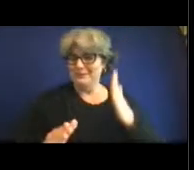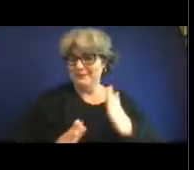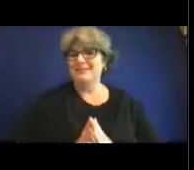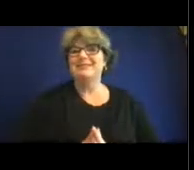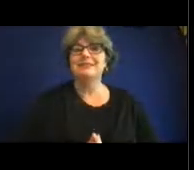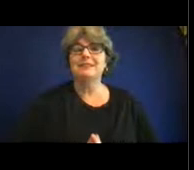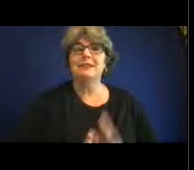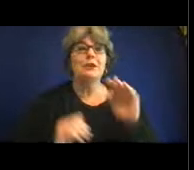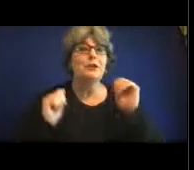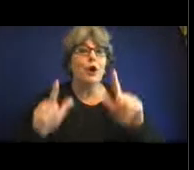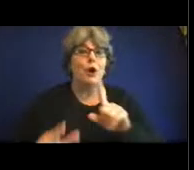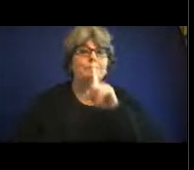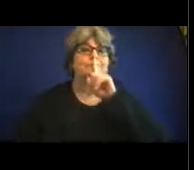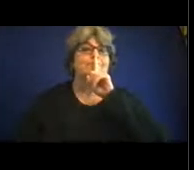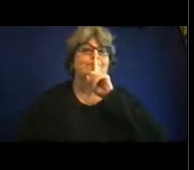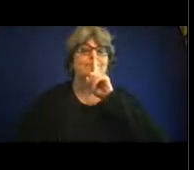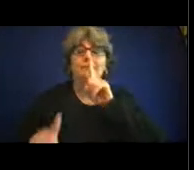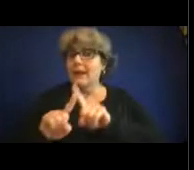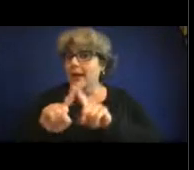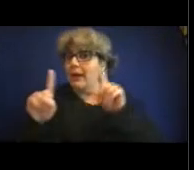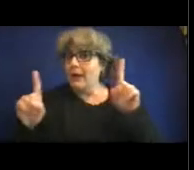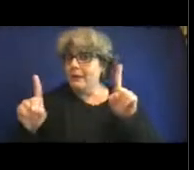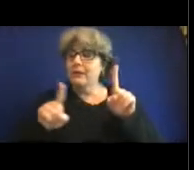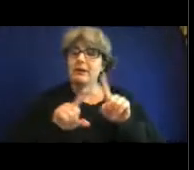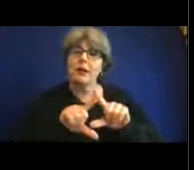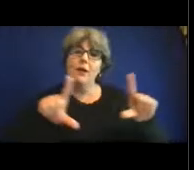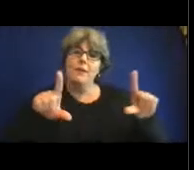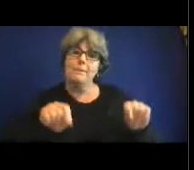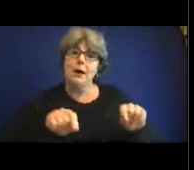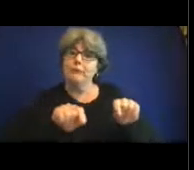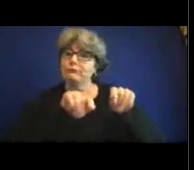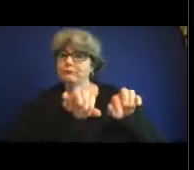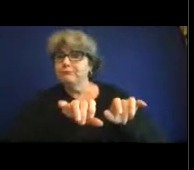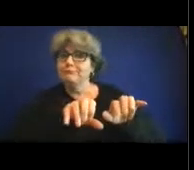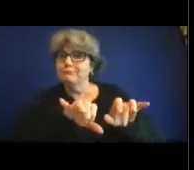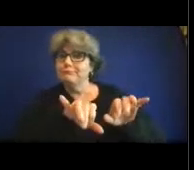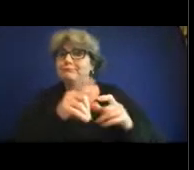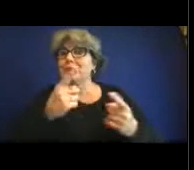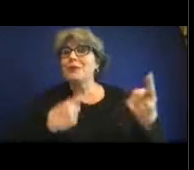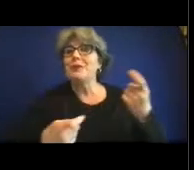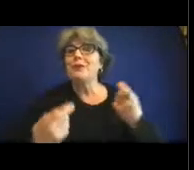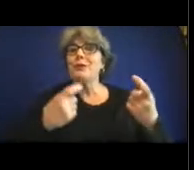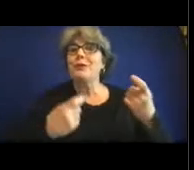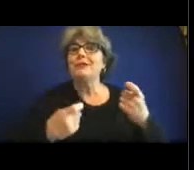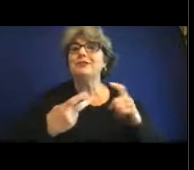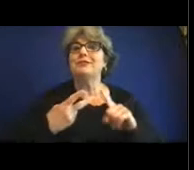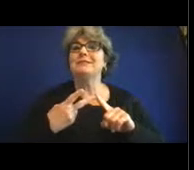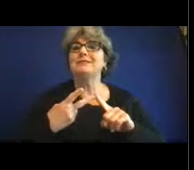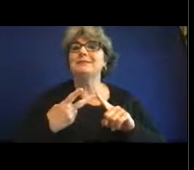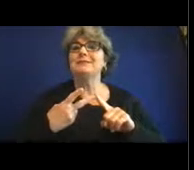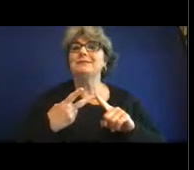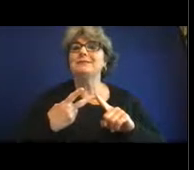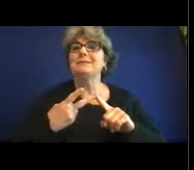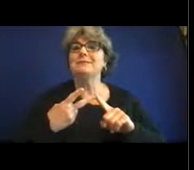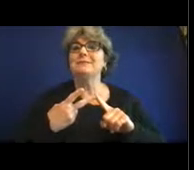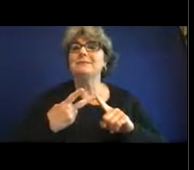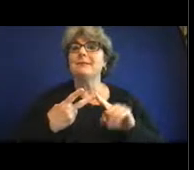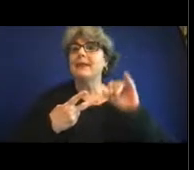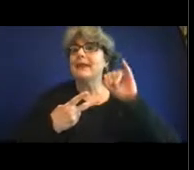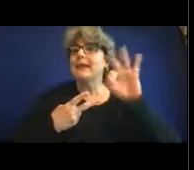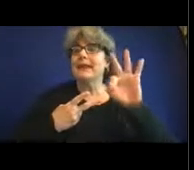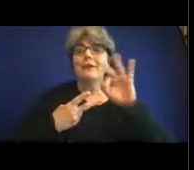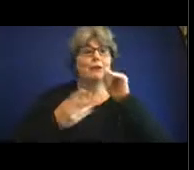You're all muted. However, there is a box where you can write questions, and we encourage you to do that as we go along. If we don't get